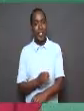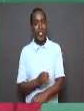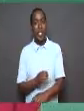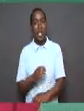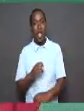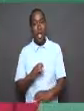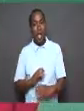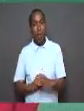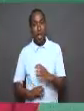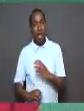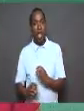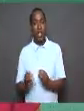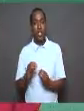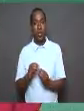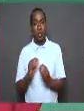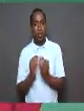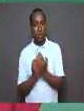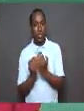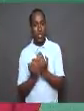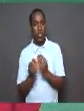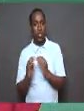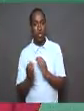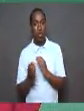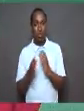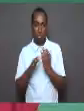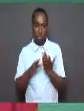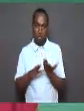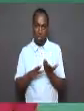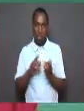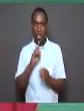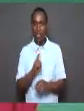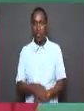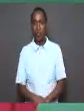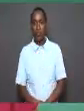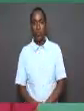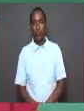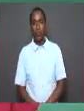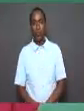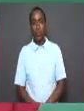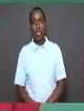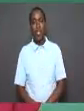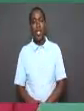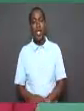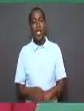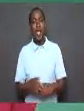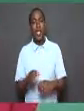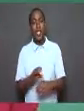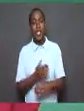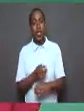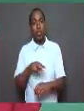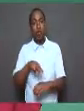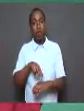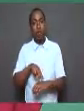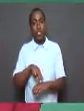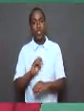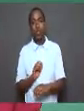stained or treated are dead. The cells are fixed or treated